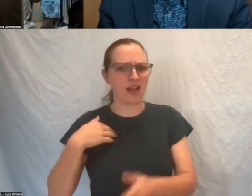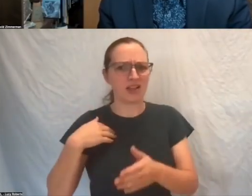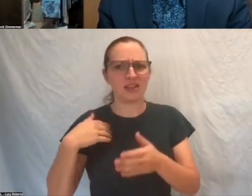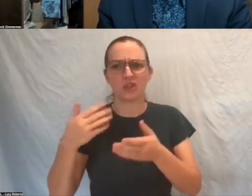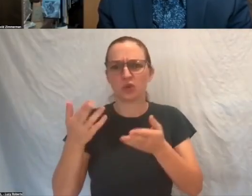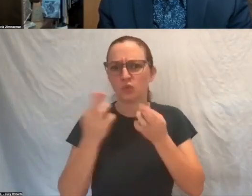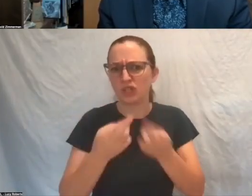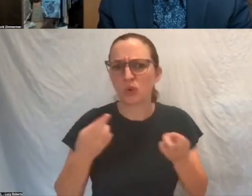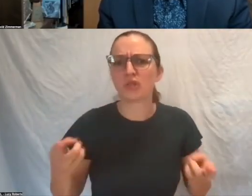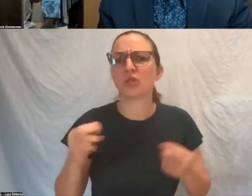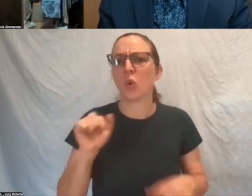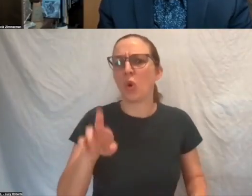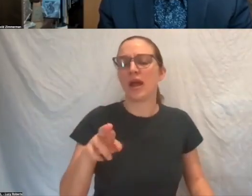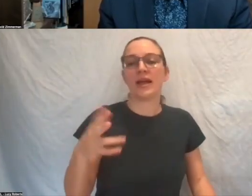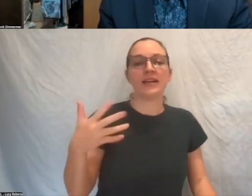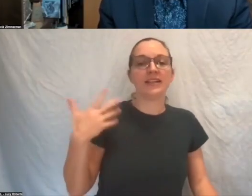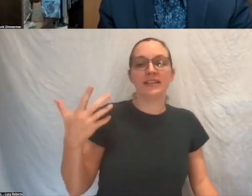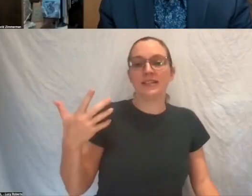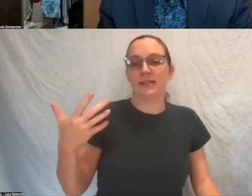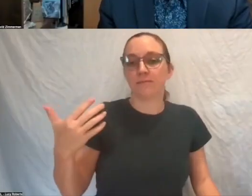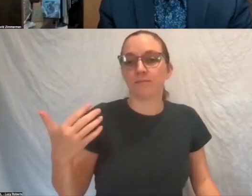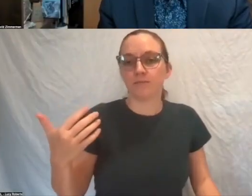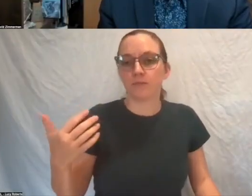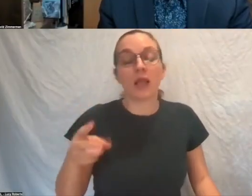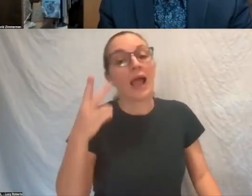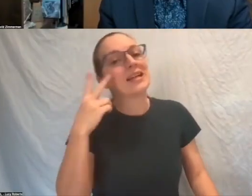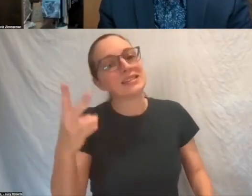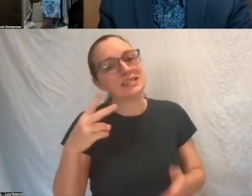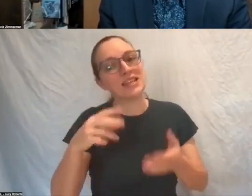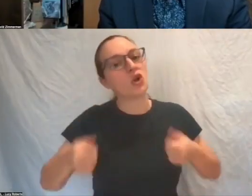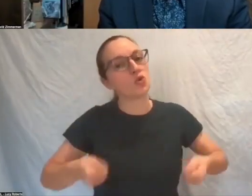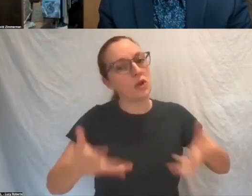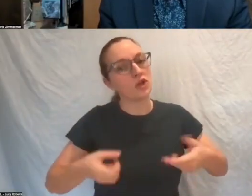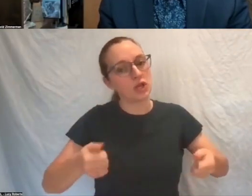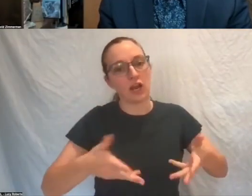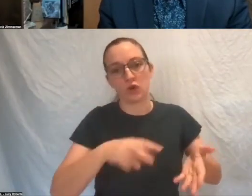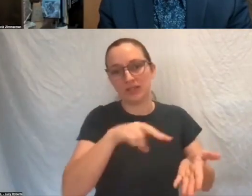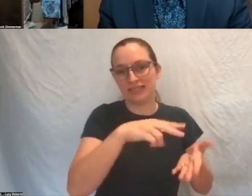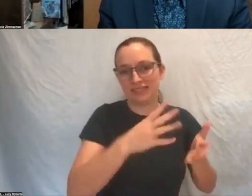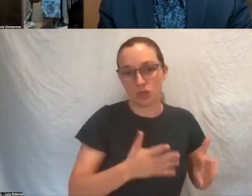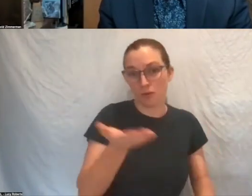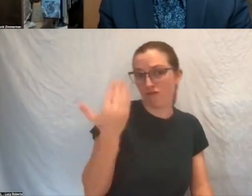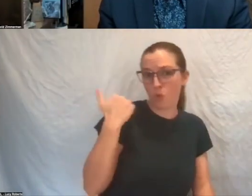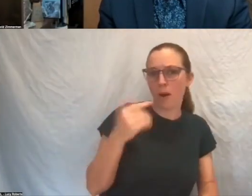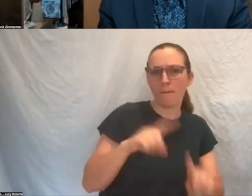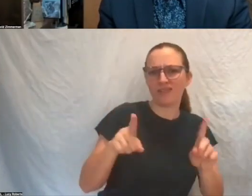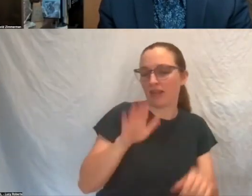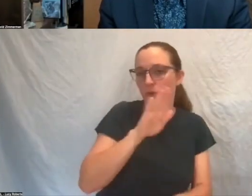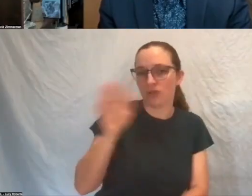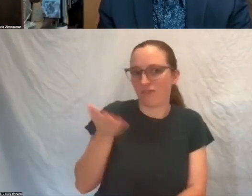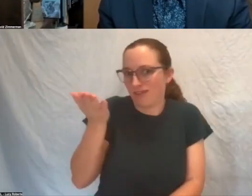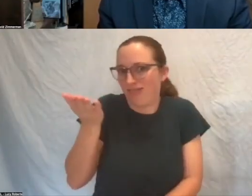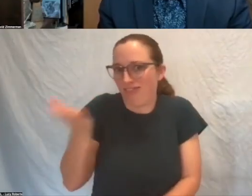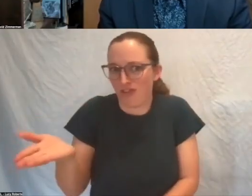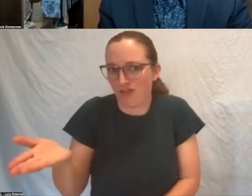had just I had seen wheelchair dancers prior, but I was never in those spaces just